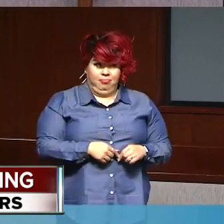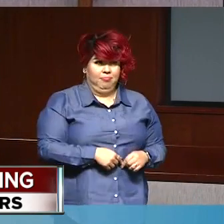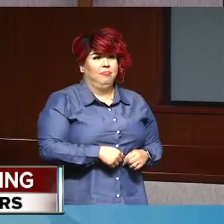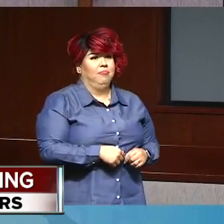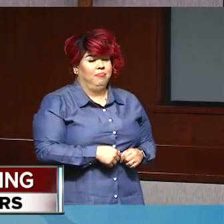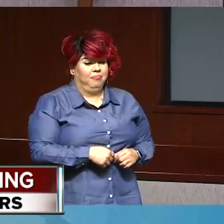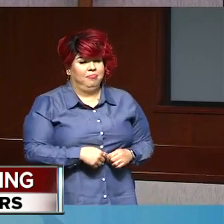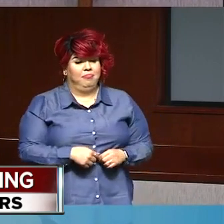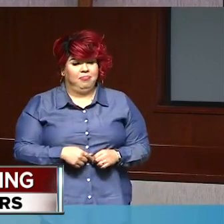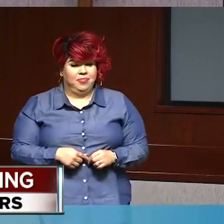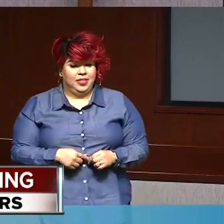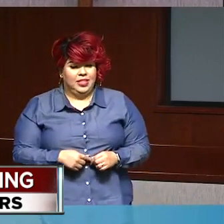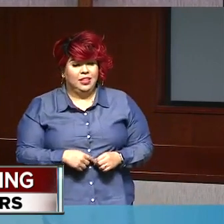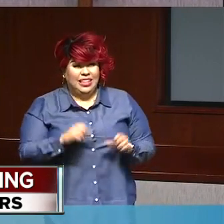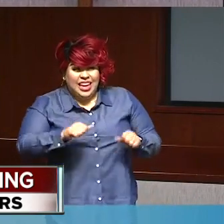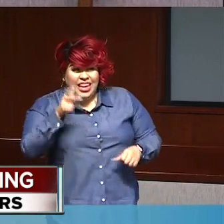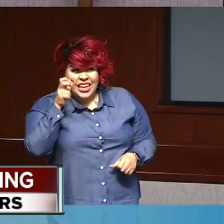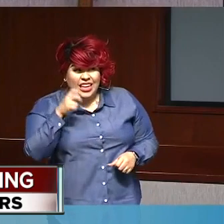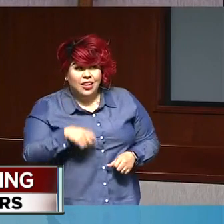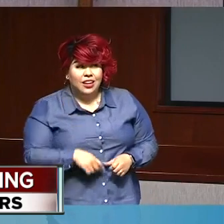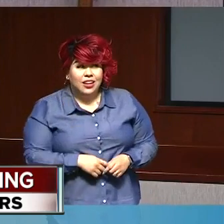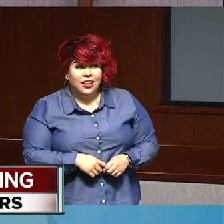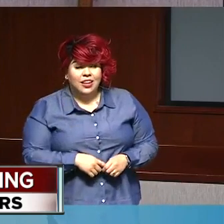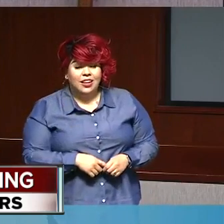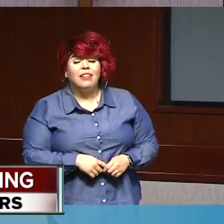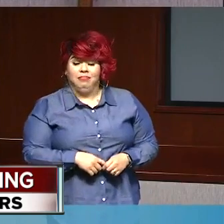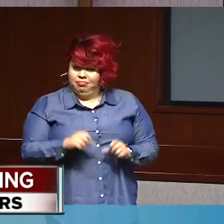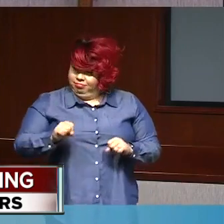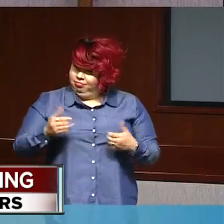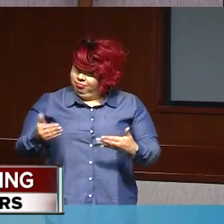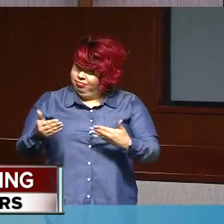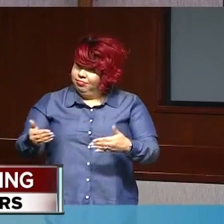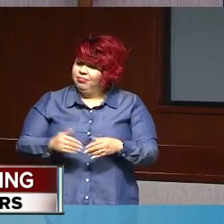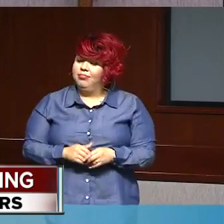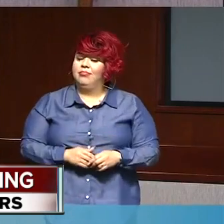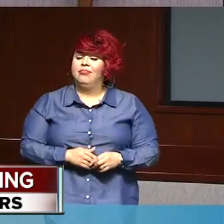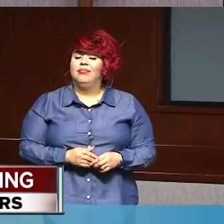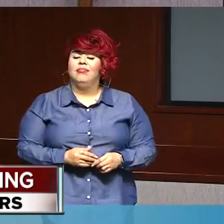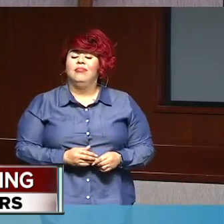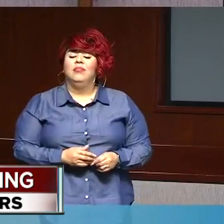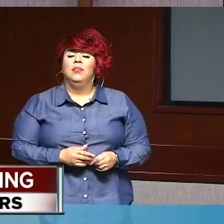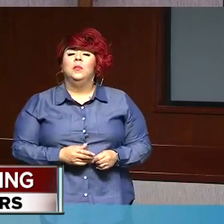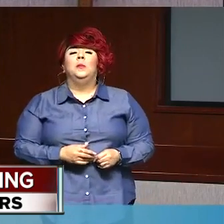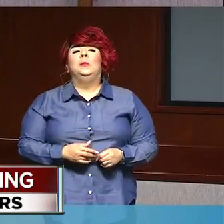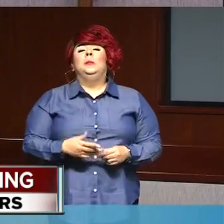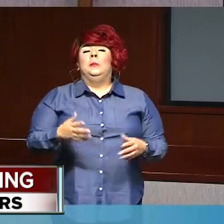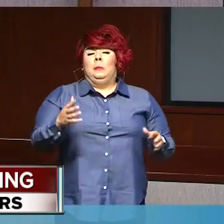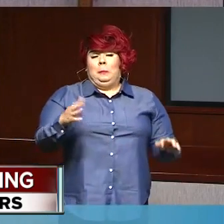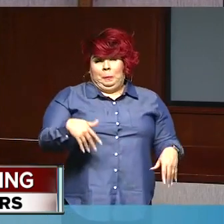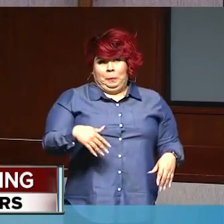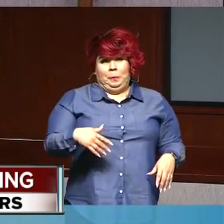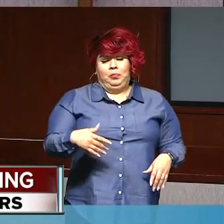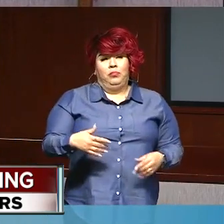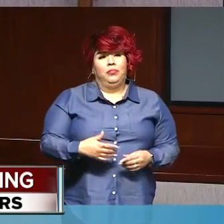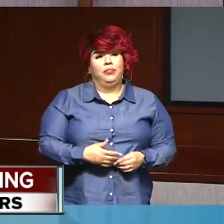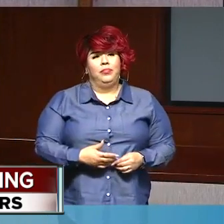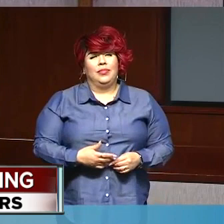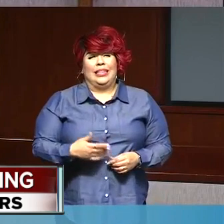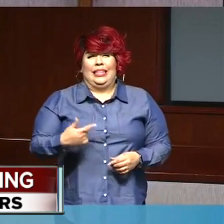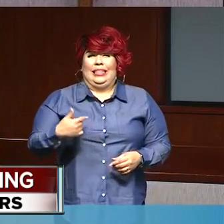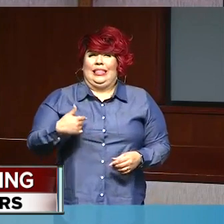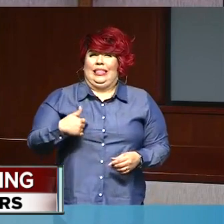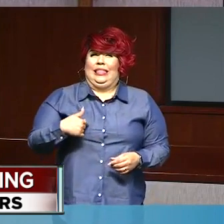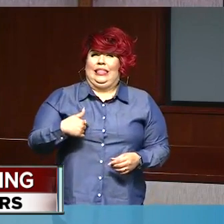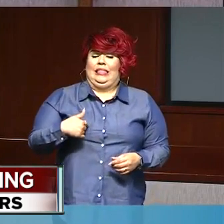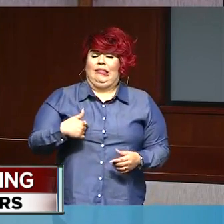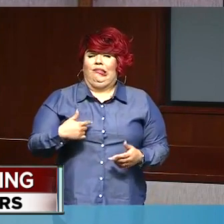is Teddy Feinberg. Can you hear me with the I California? can. Go ahead, Teddy. I was wondering, and I believe this question's for